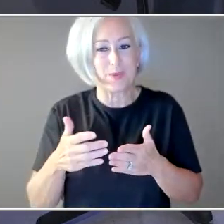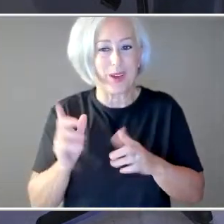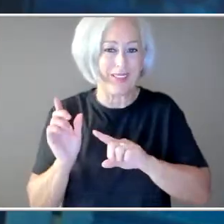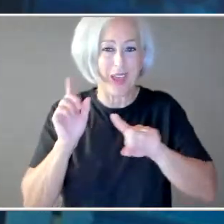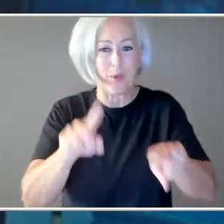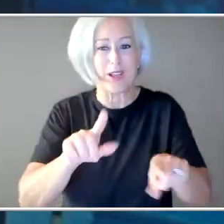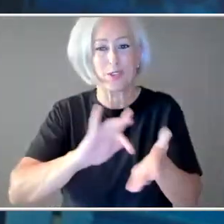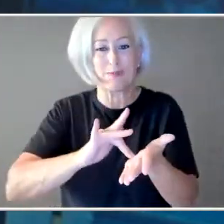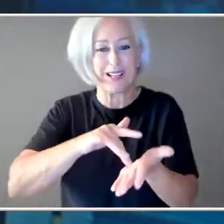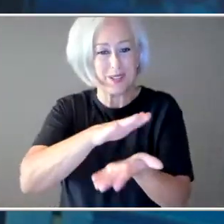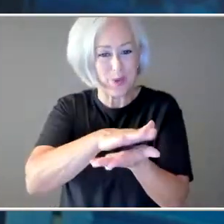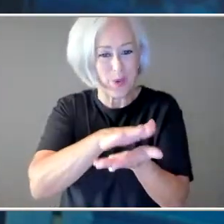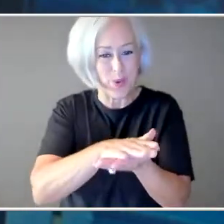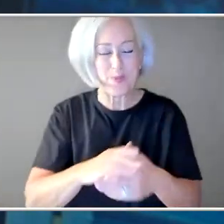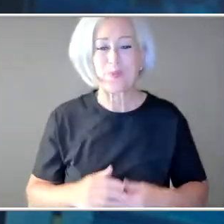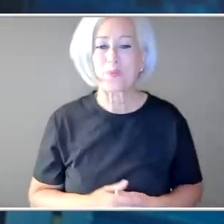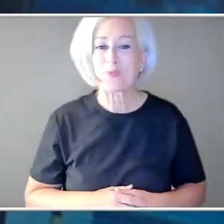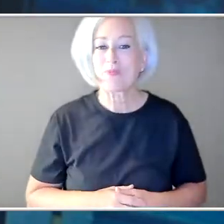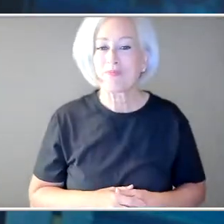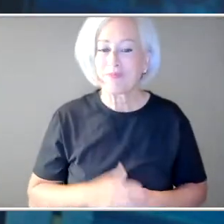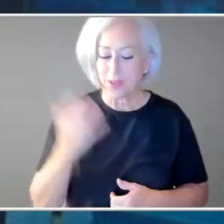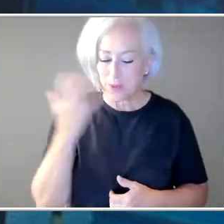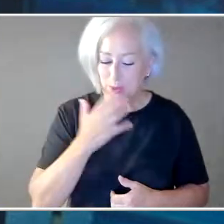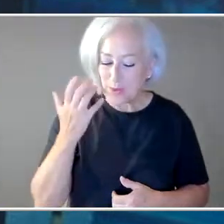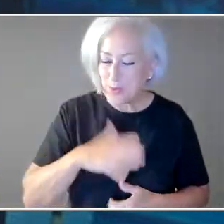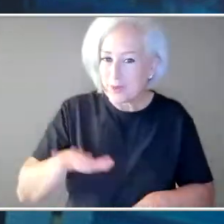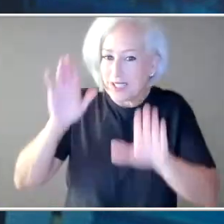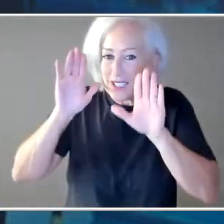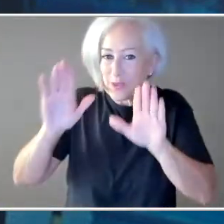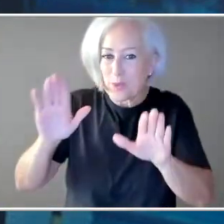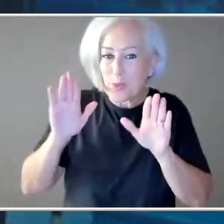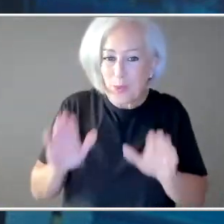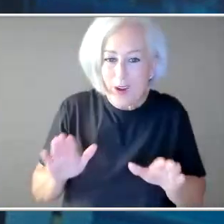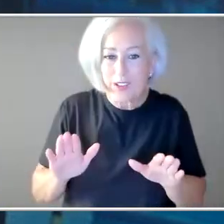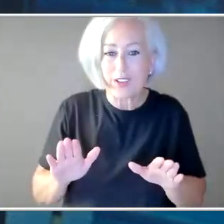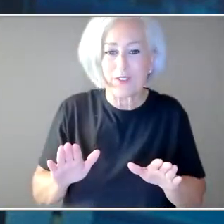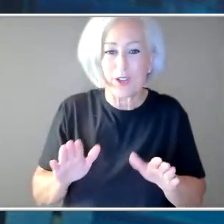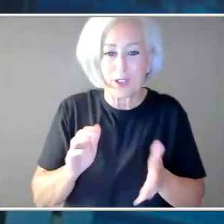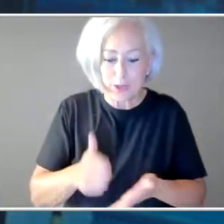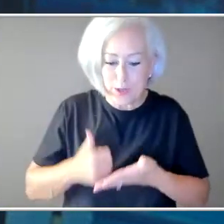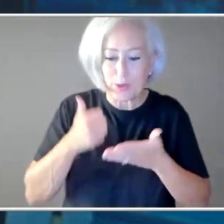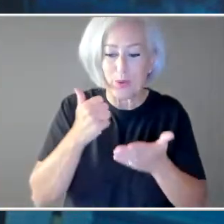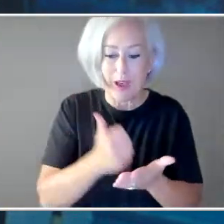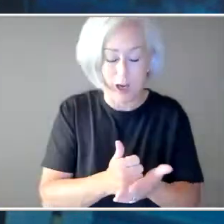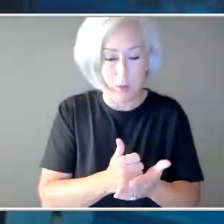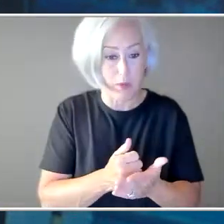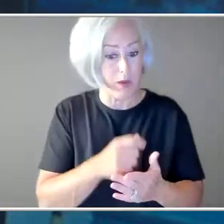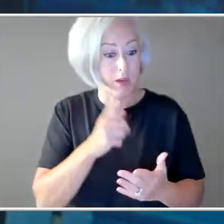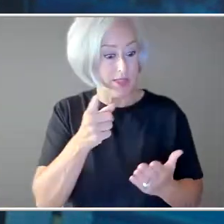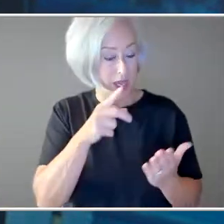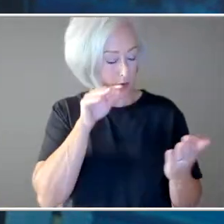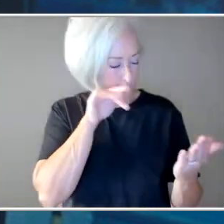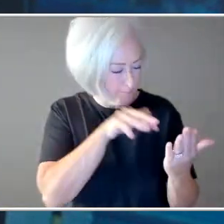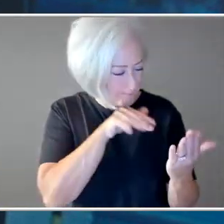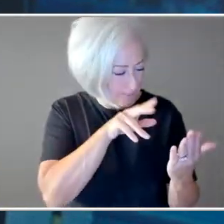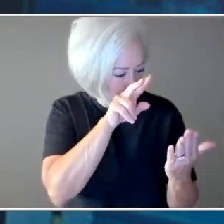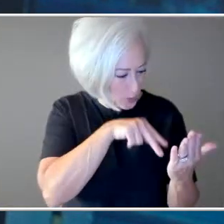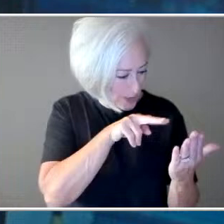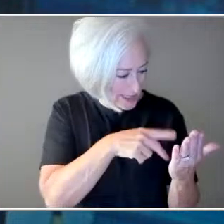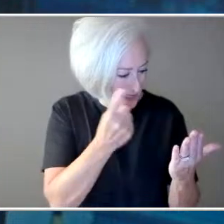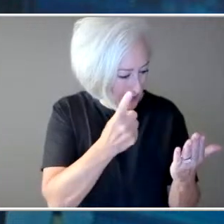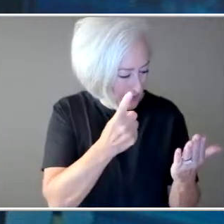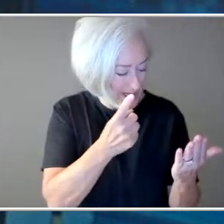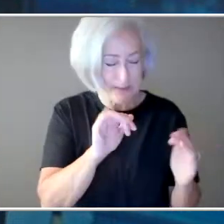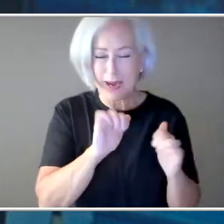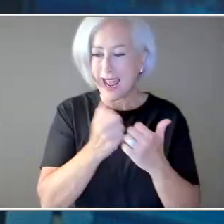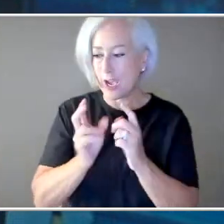it's really wonderful because it brings to life, I think, the things they're talking about on paper. It would be like if you tell someone you're going to have to